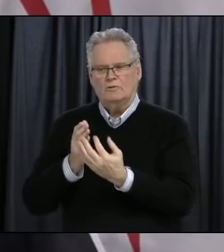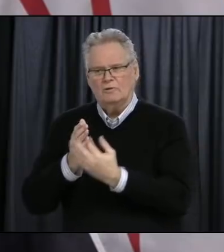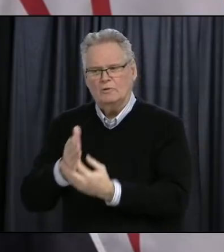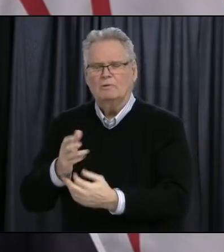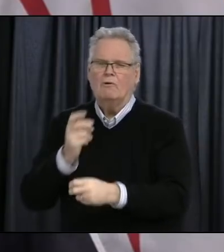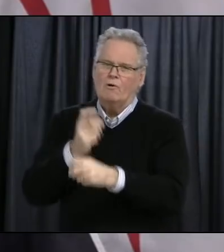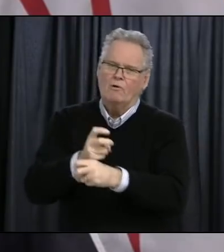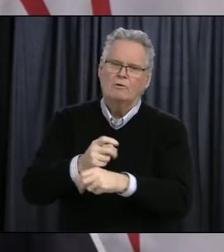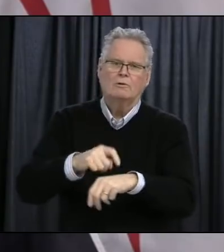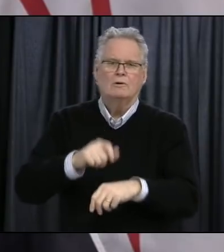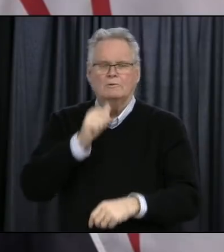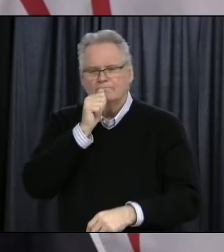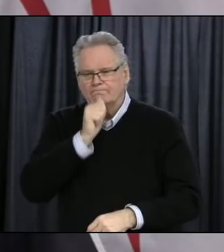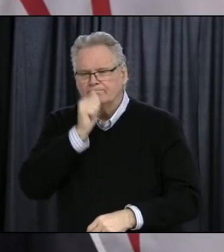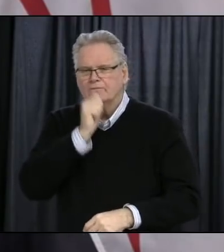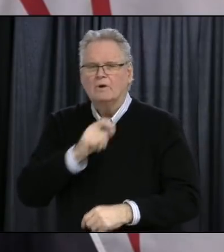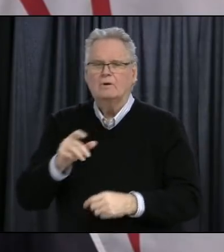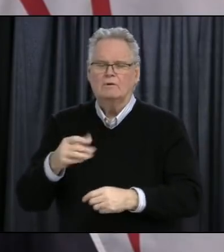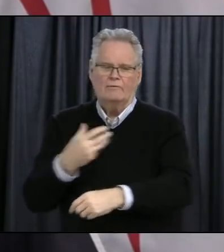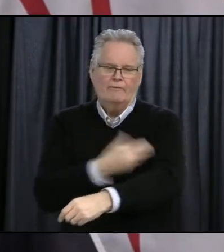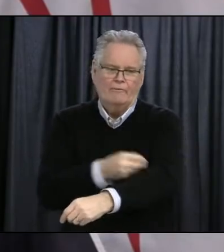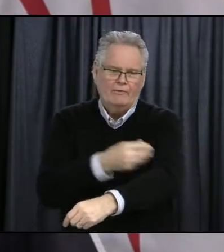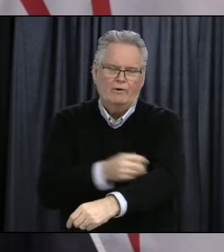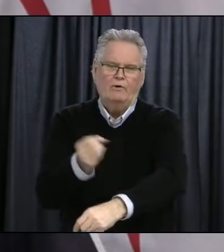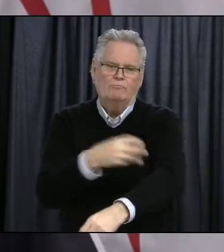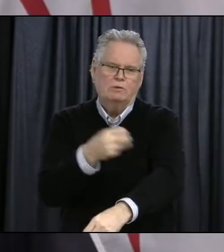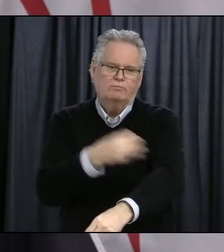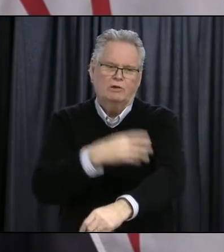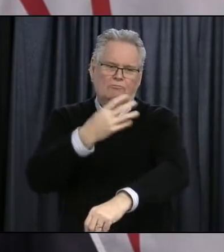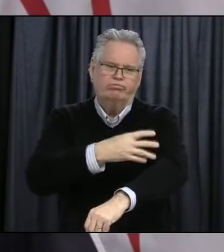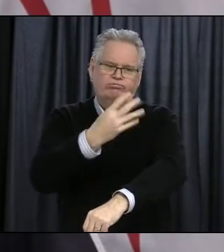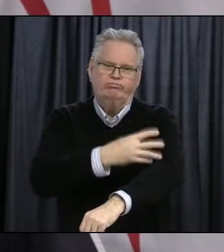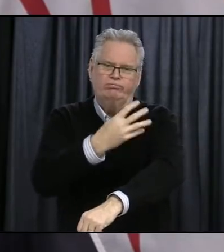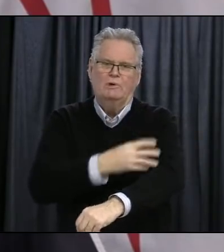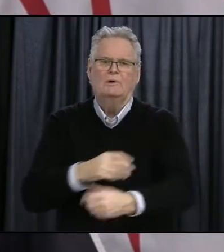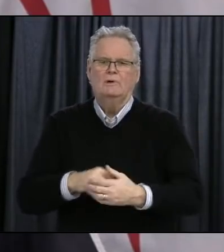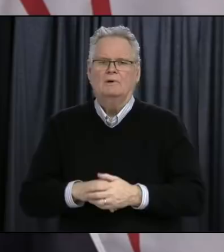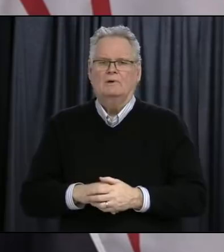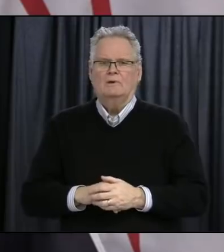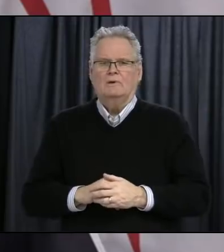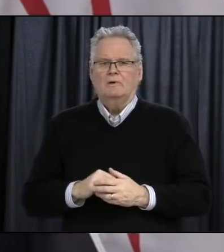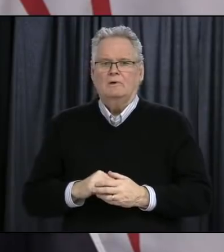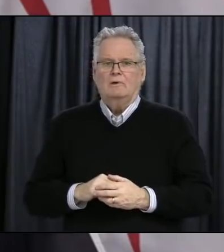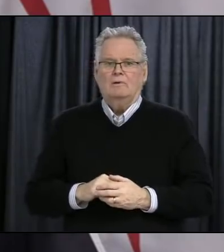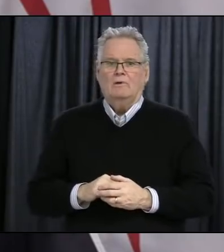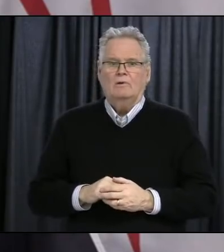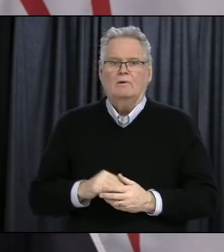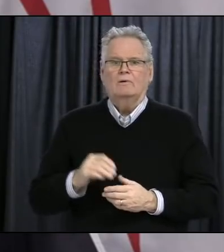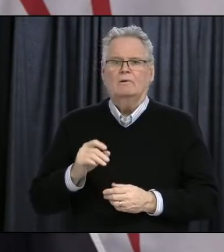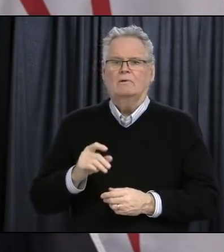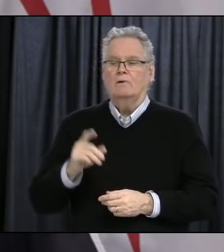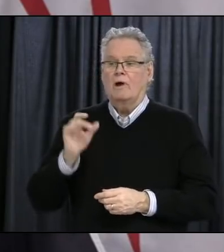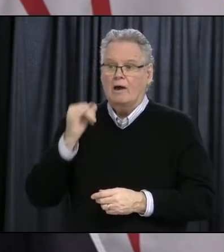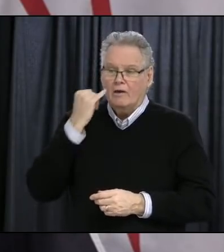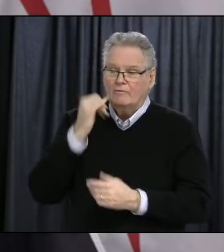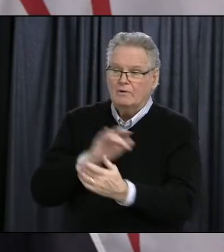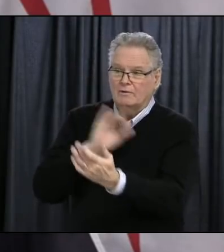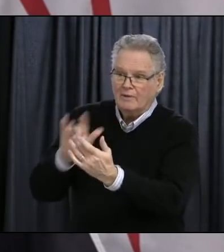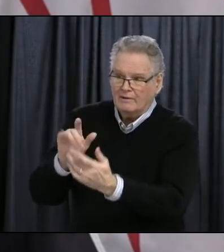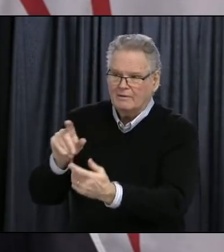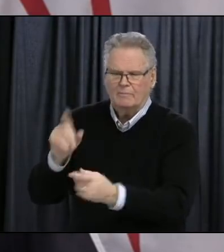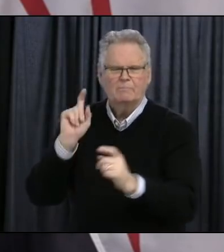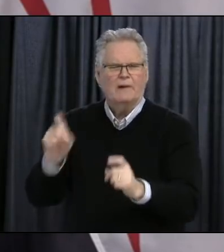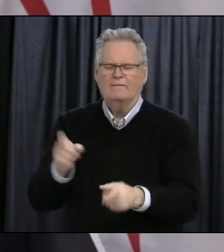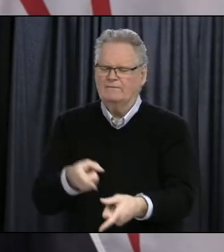other treatments that can affect the immune system, to get the vaccine as soon as one is available for them. We are